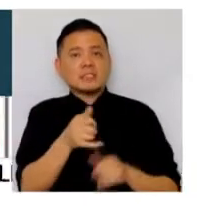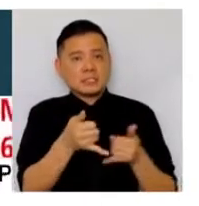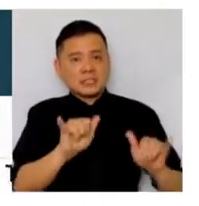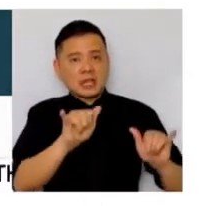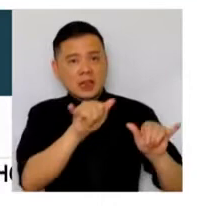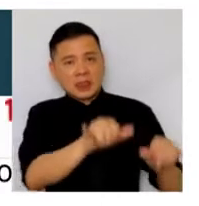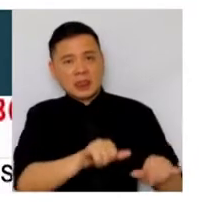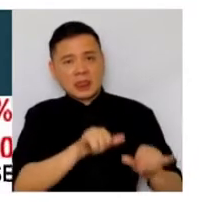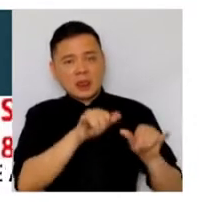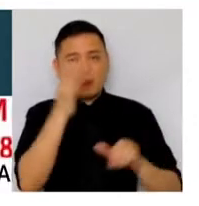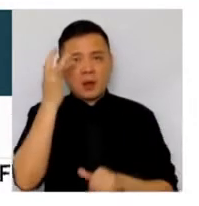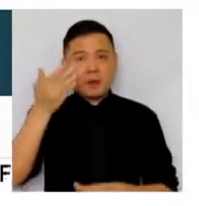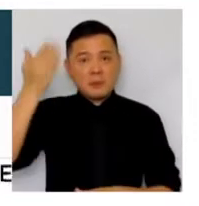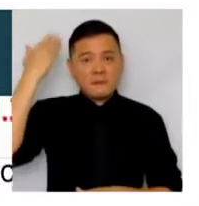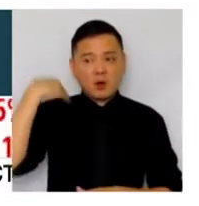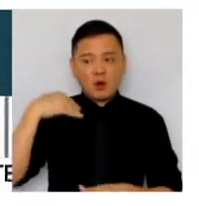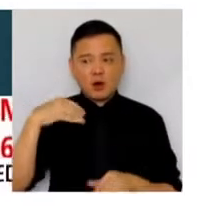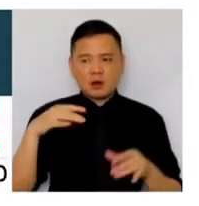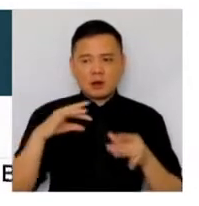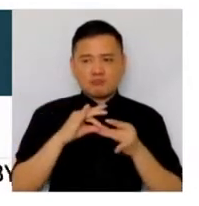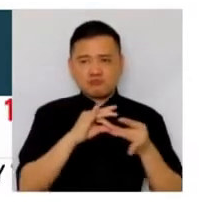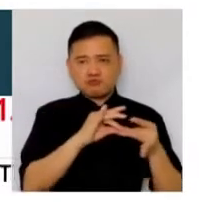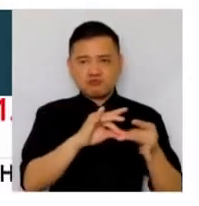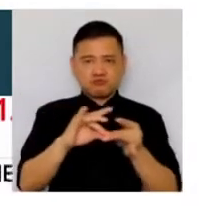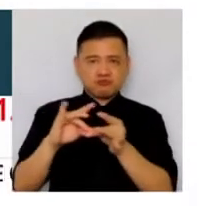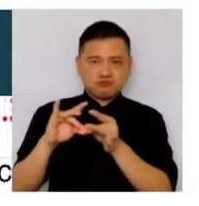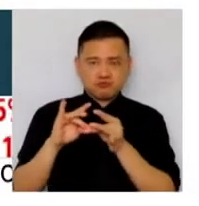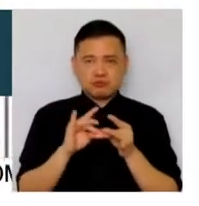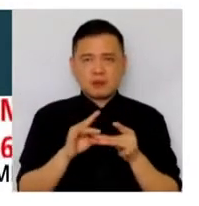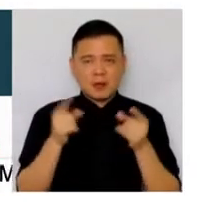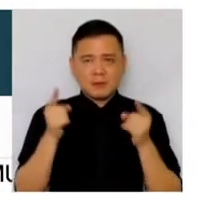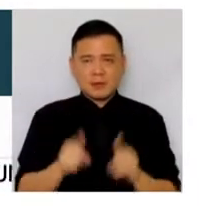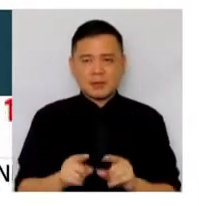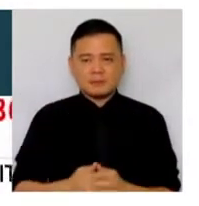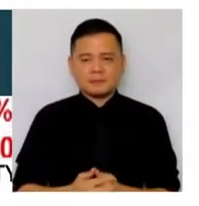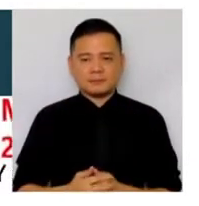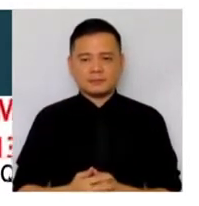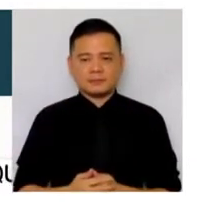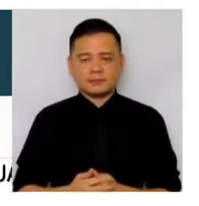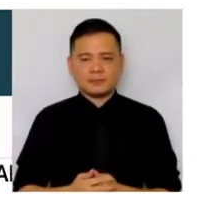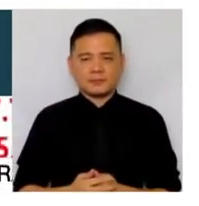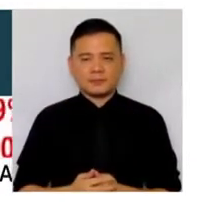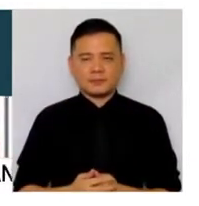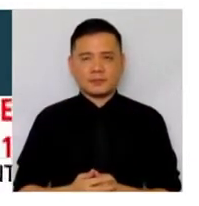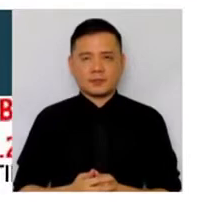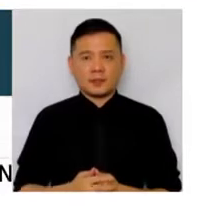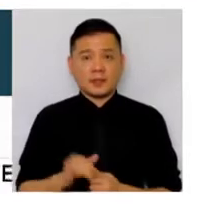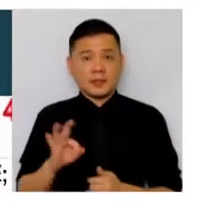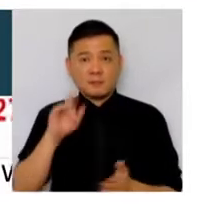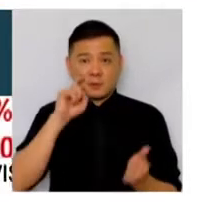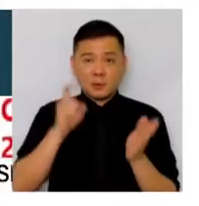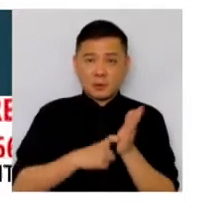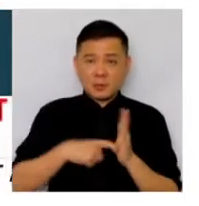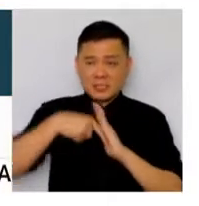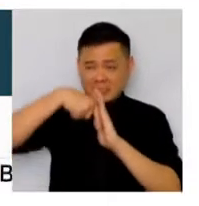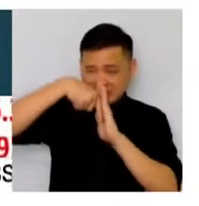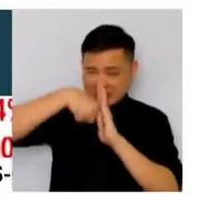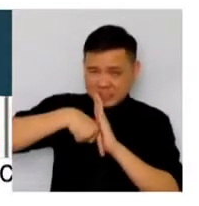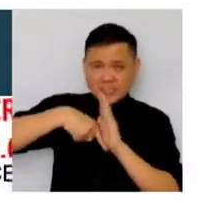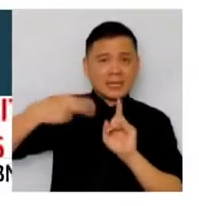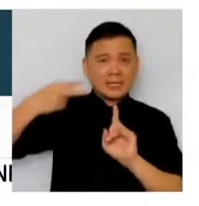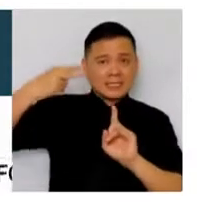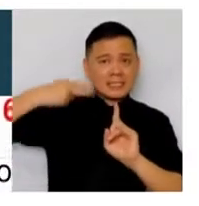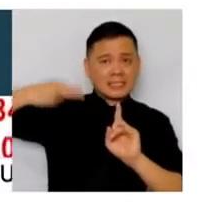were one before. When you go down that path and looking at the deep history, the very deep history that